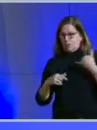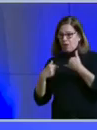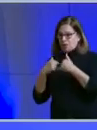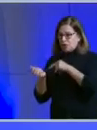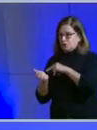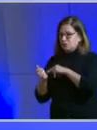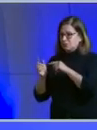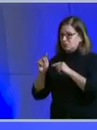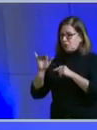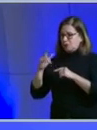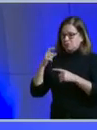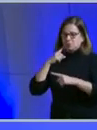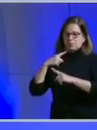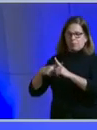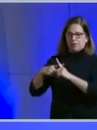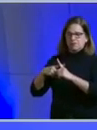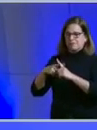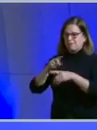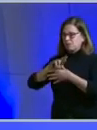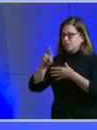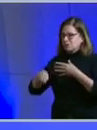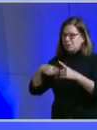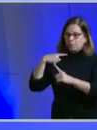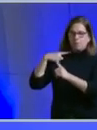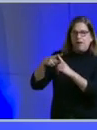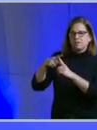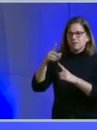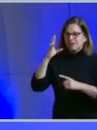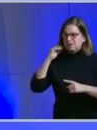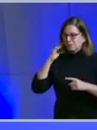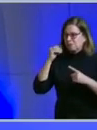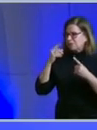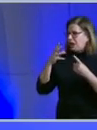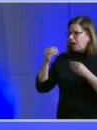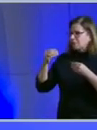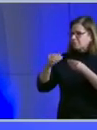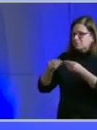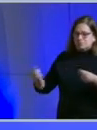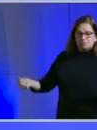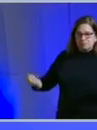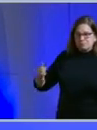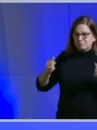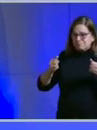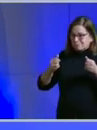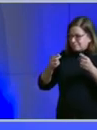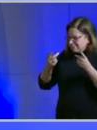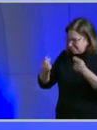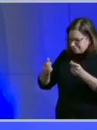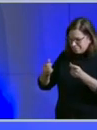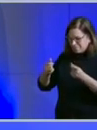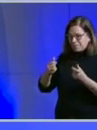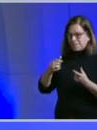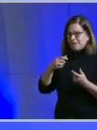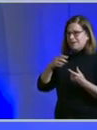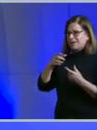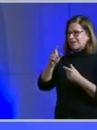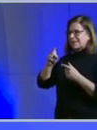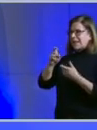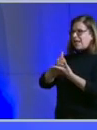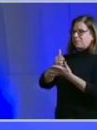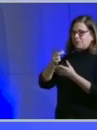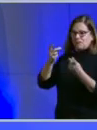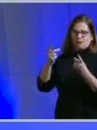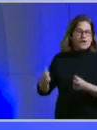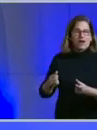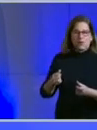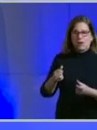experience, much more efficient experience, just a better overall healthcare experience, getting to a clinic and getting home within the hour. Much better